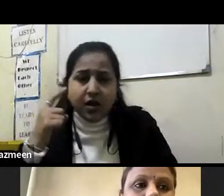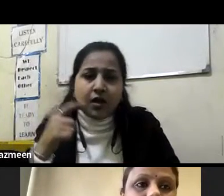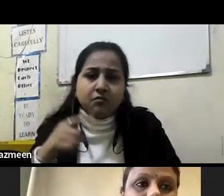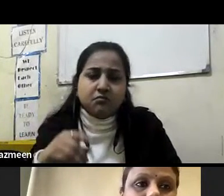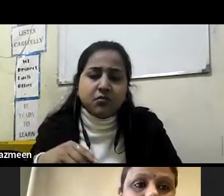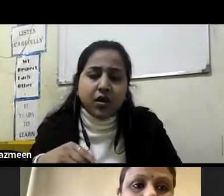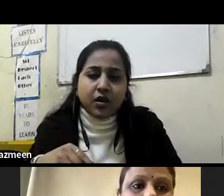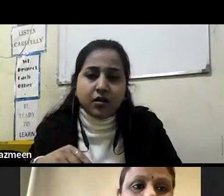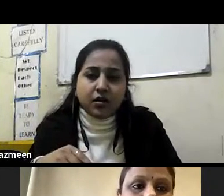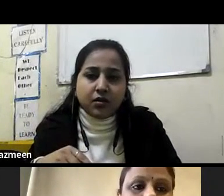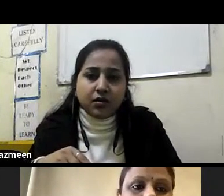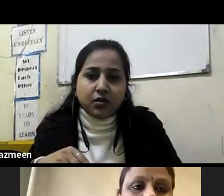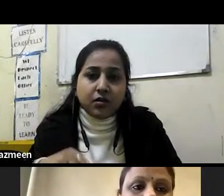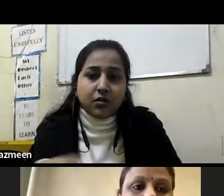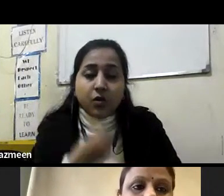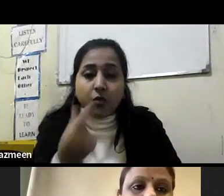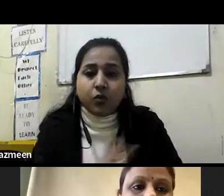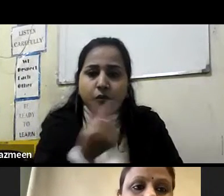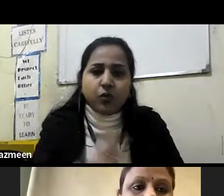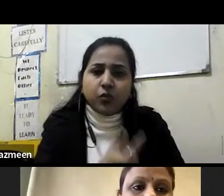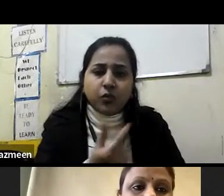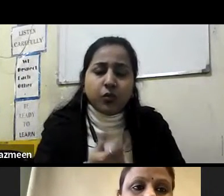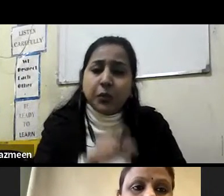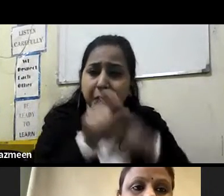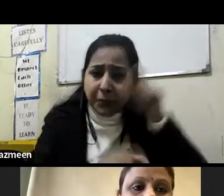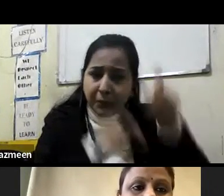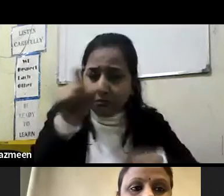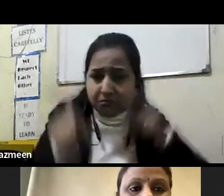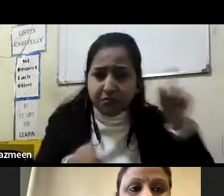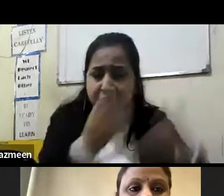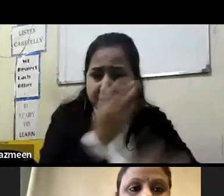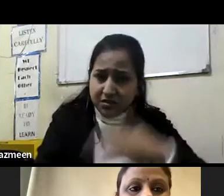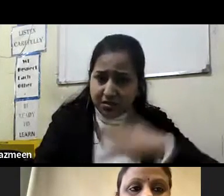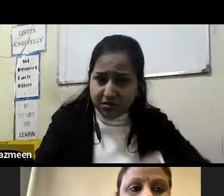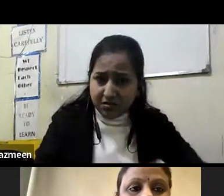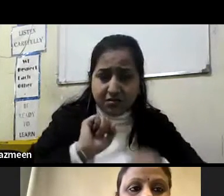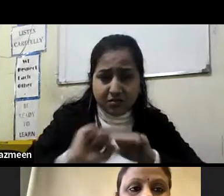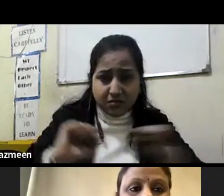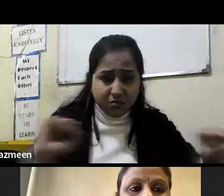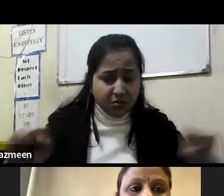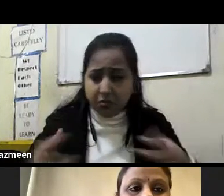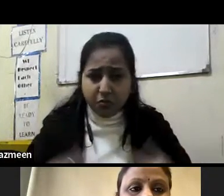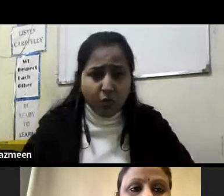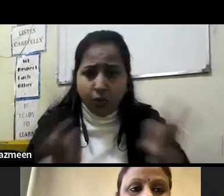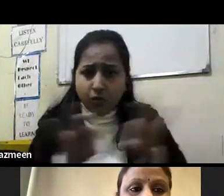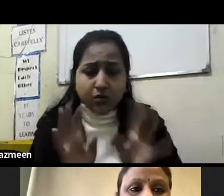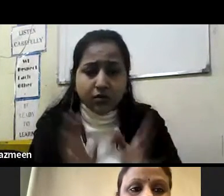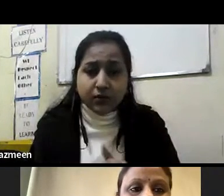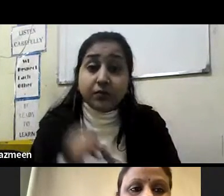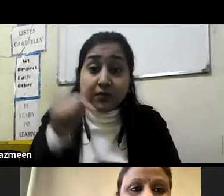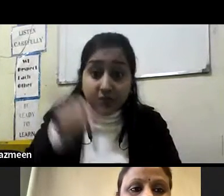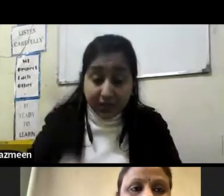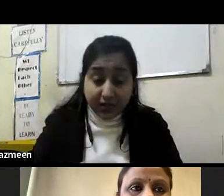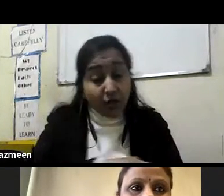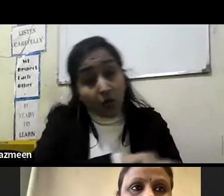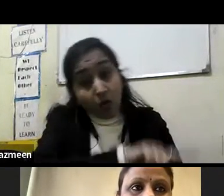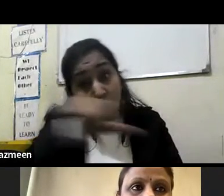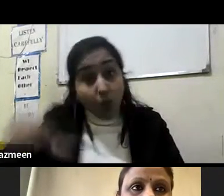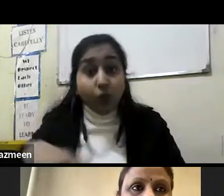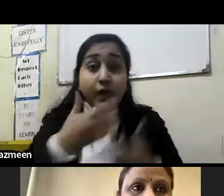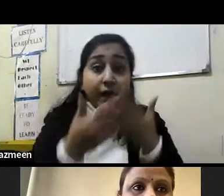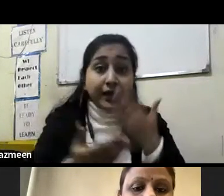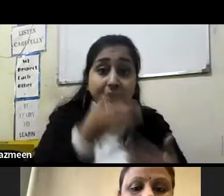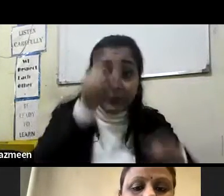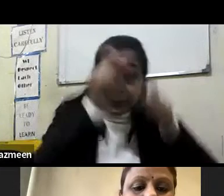I mean, I'm not saying only because there are people with the persons with disabilities is required. It is required for anyone to grow in